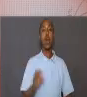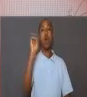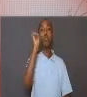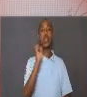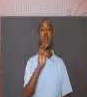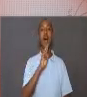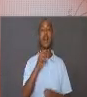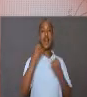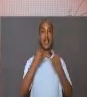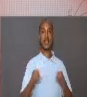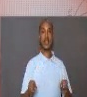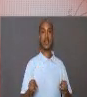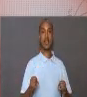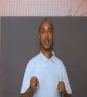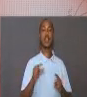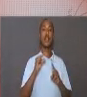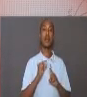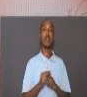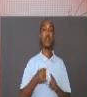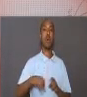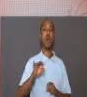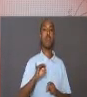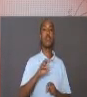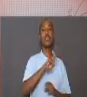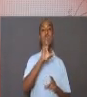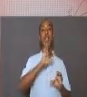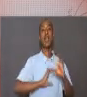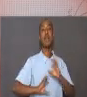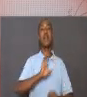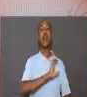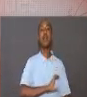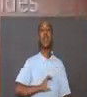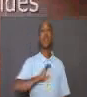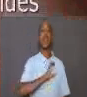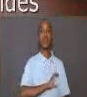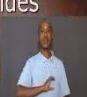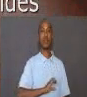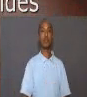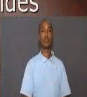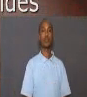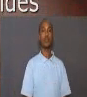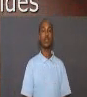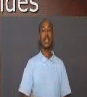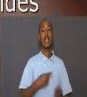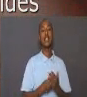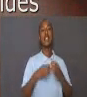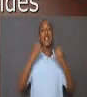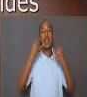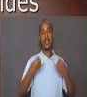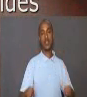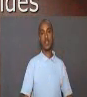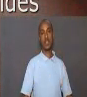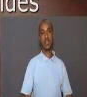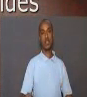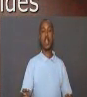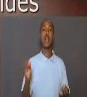Oxides are classified in terms of their chemical behavior. These